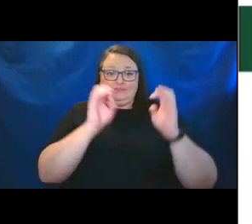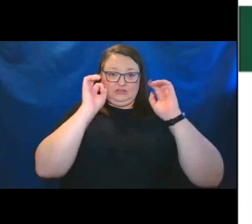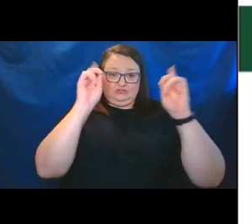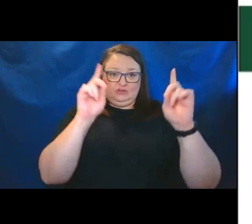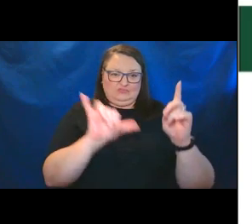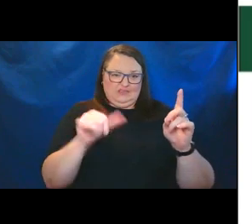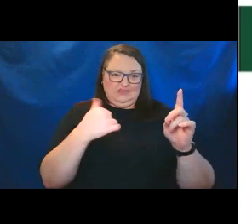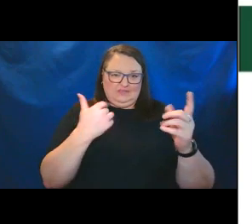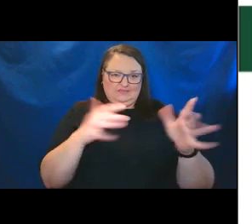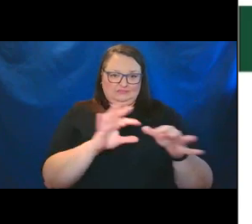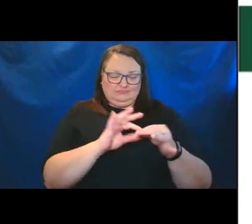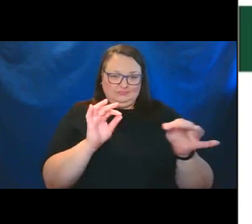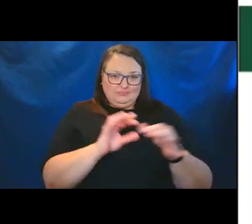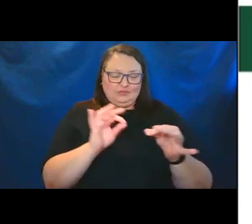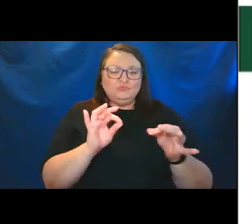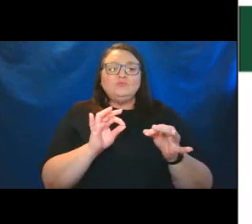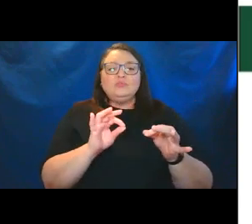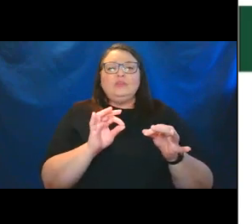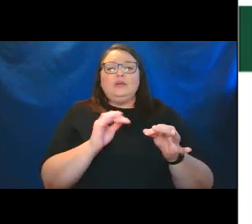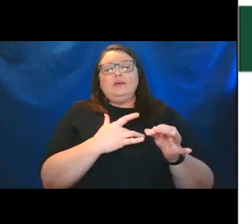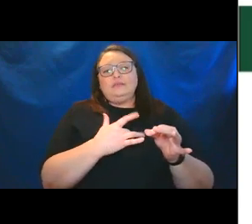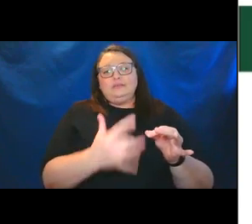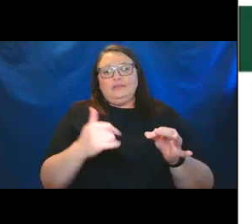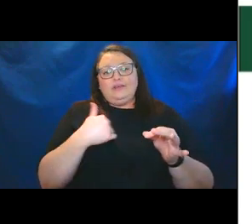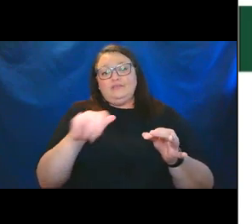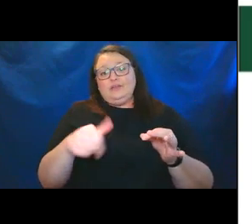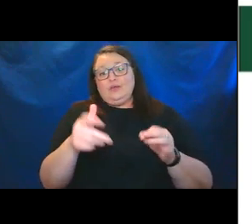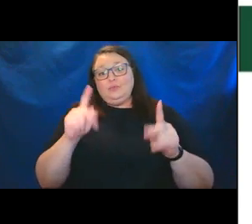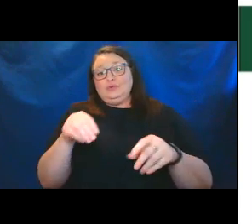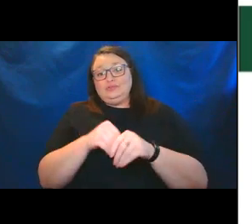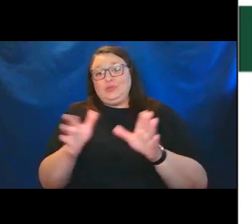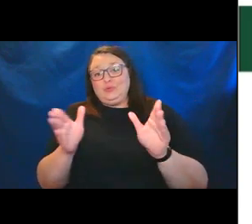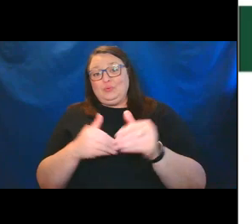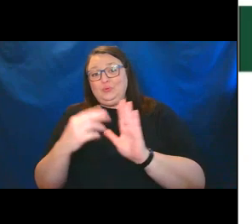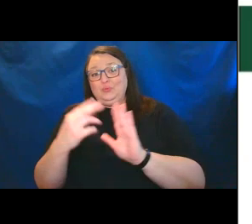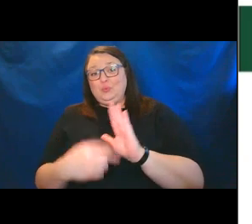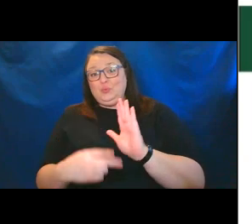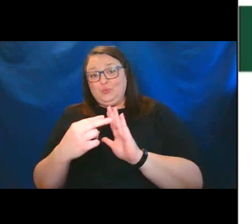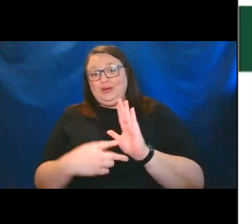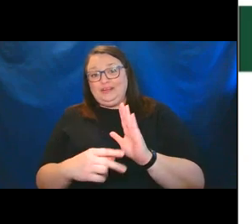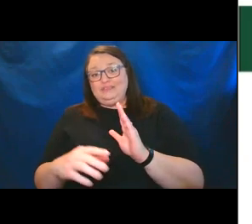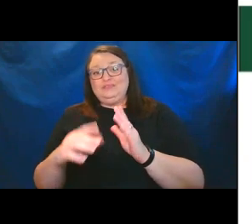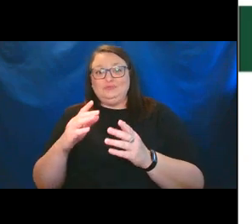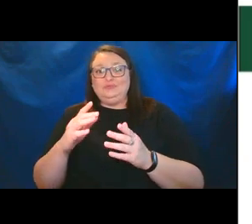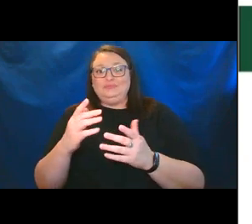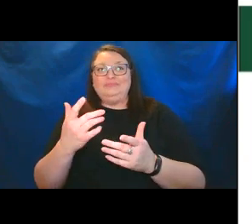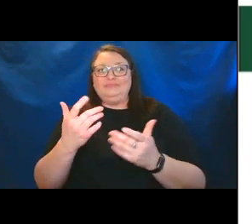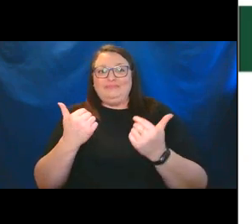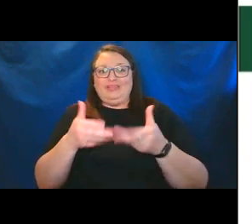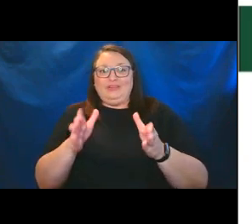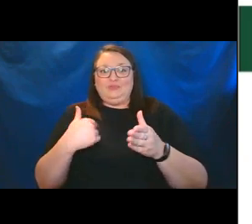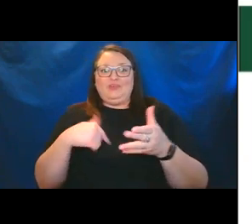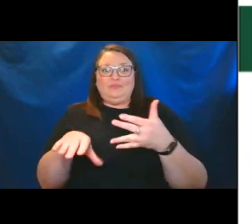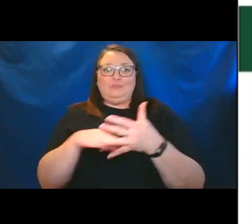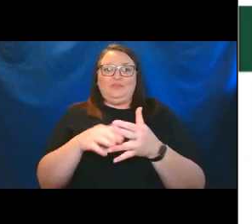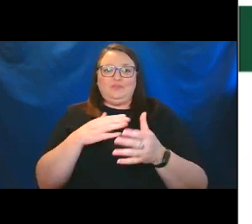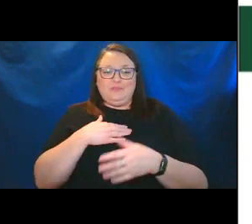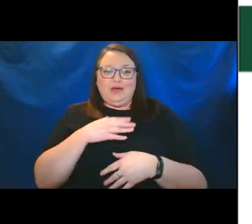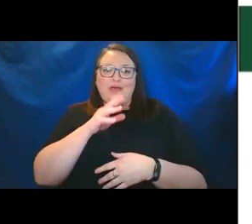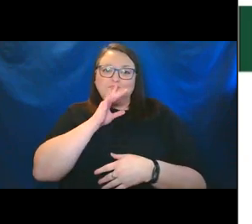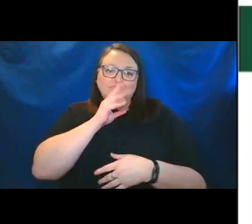mentioned. And so typically, this is when I would have someone in the room read these to give you a break from my voice. But I will go ahead and read them aloud.